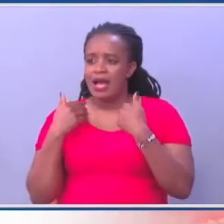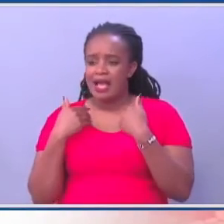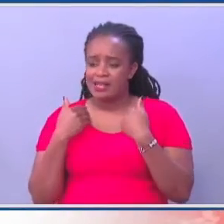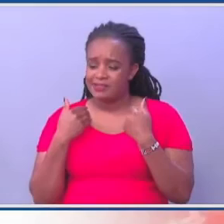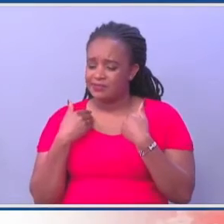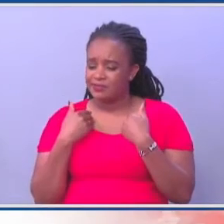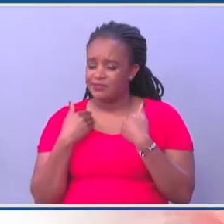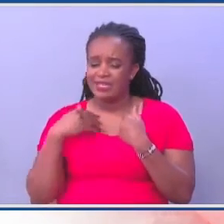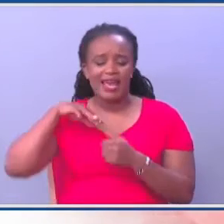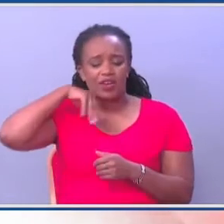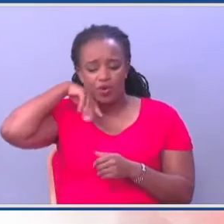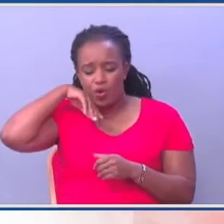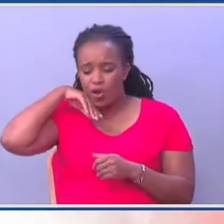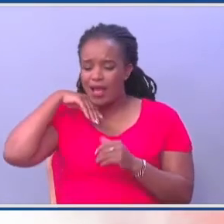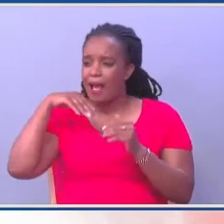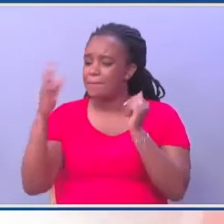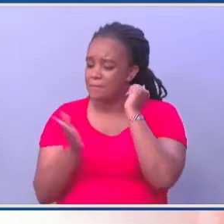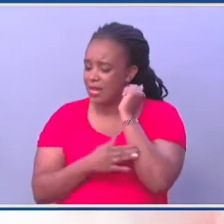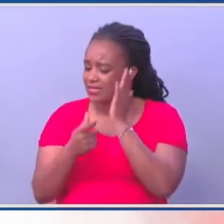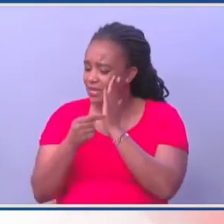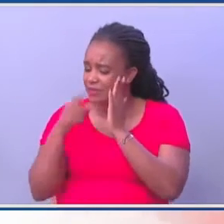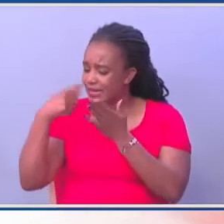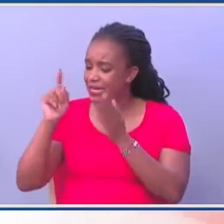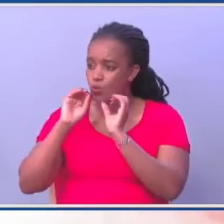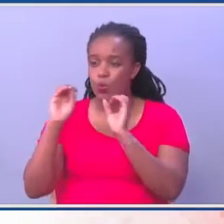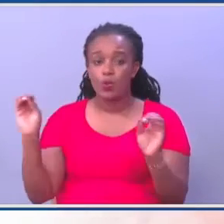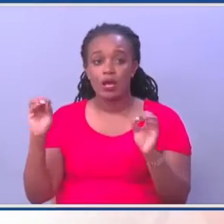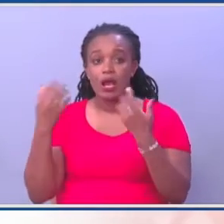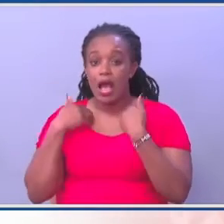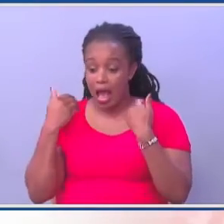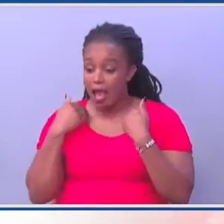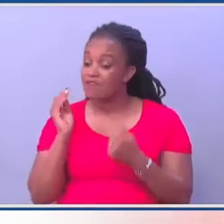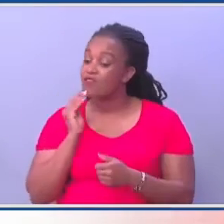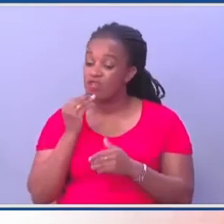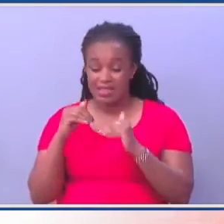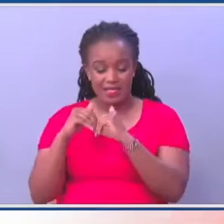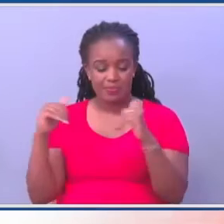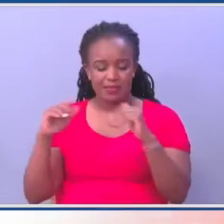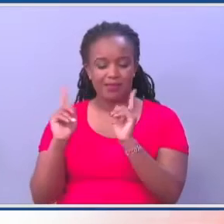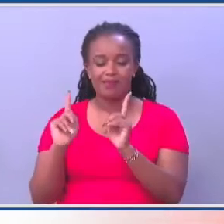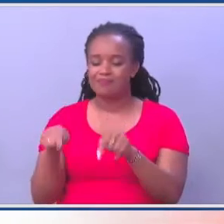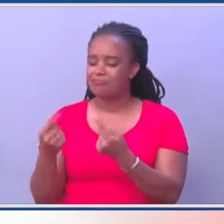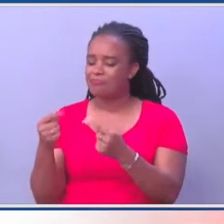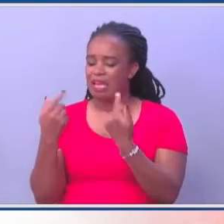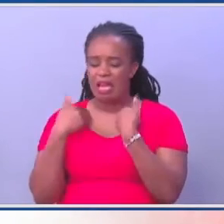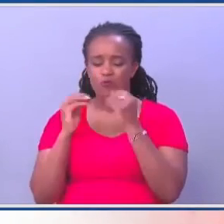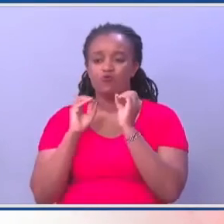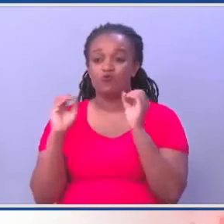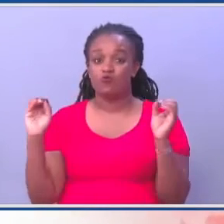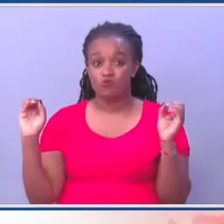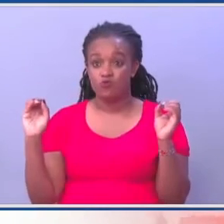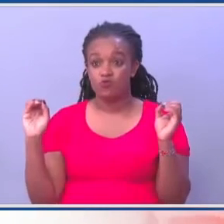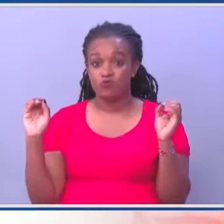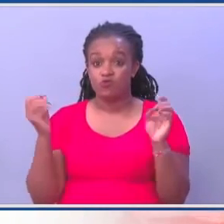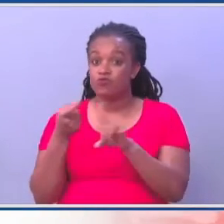hanging it is not right. Is it? Who said there's divisions in Mulembe nation? Look at it this way.